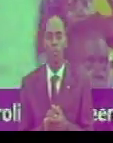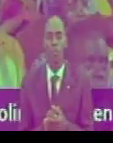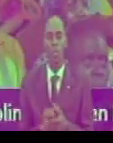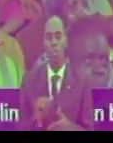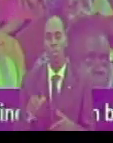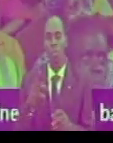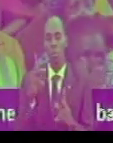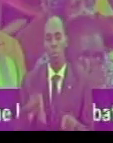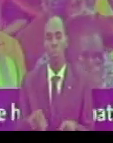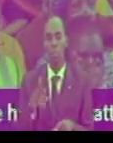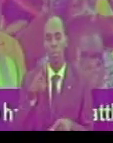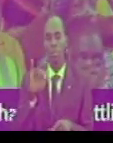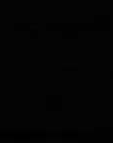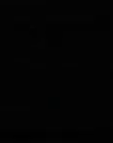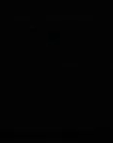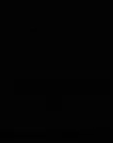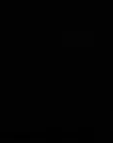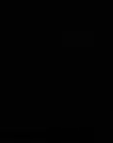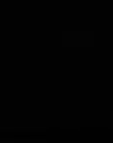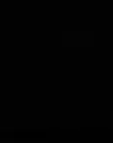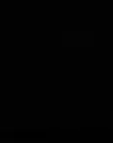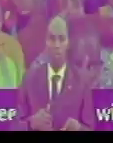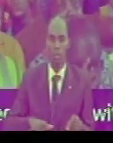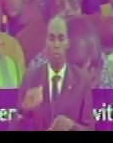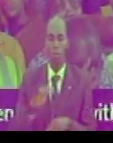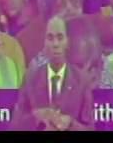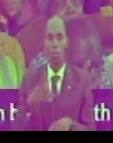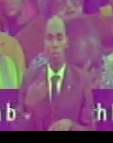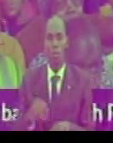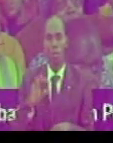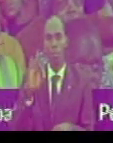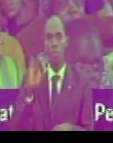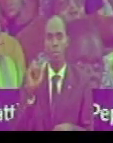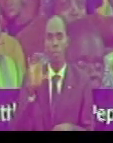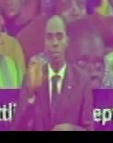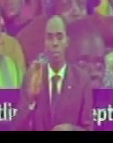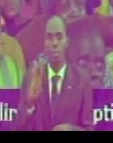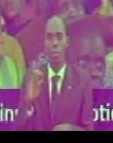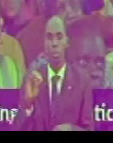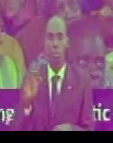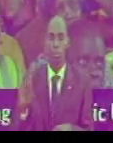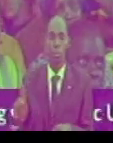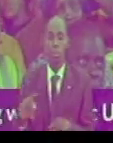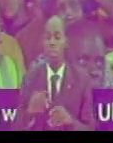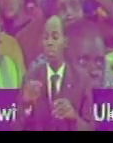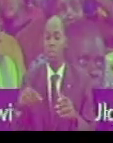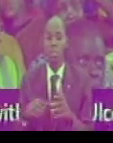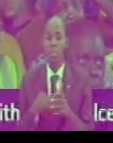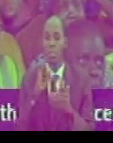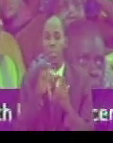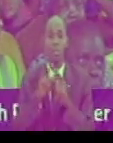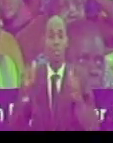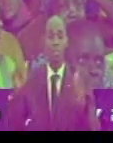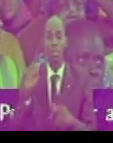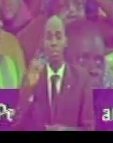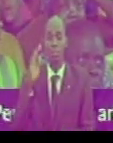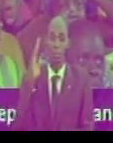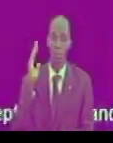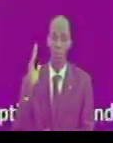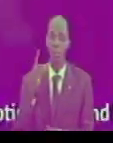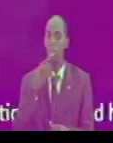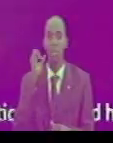testimony. You can call this double-double. She said, God healed me of multiple sicknesses. Heart problem,